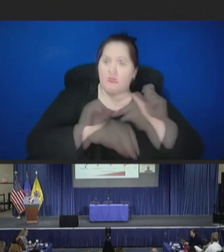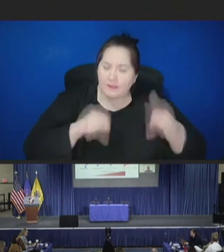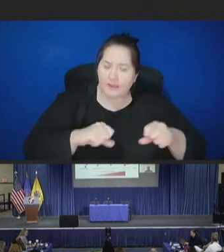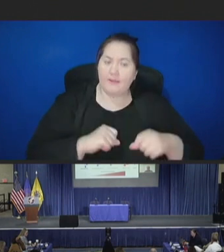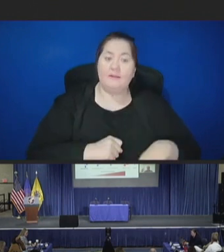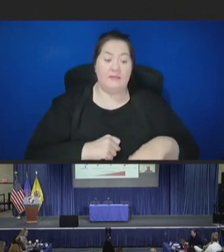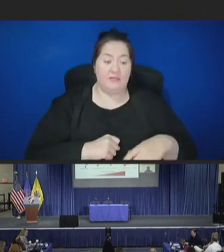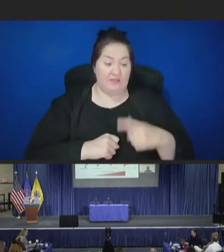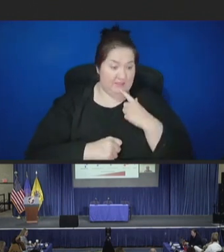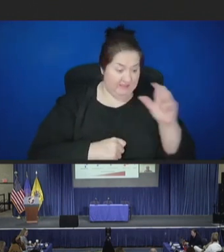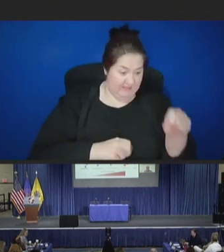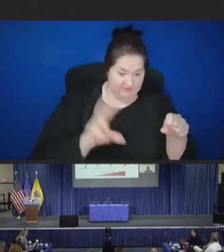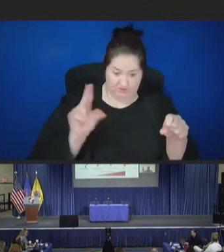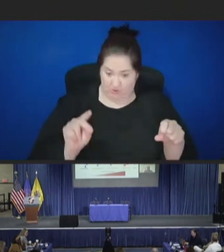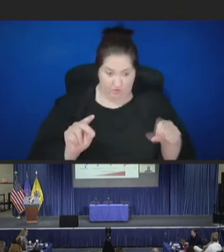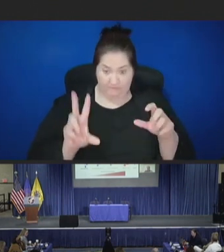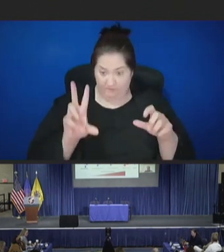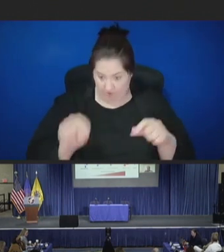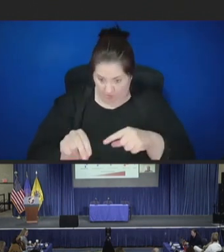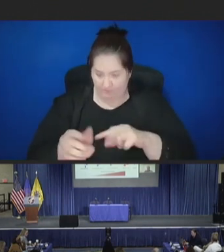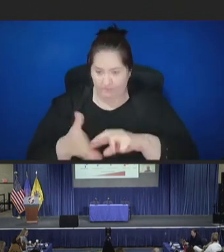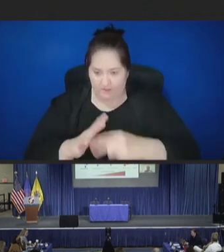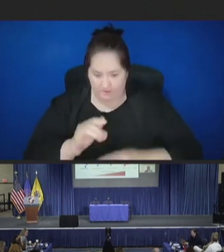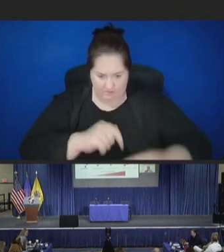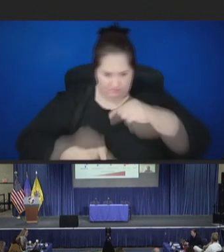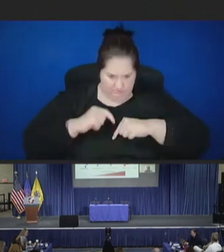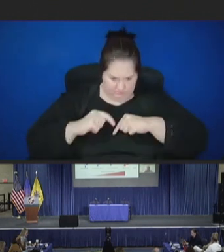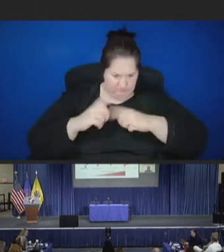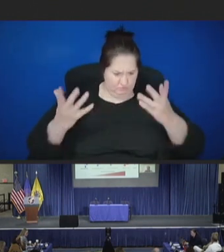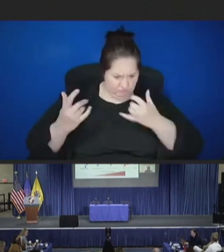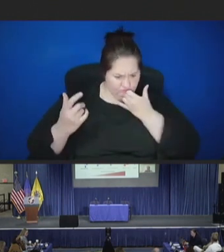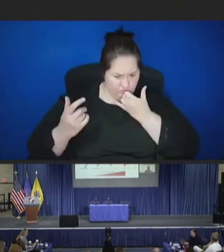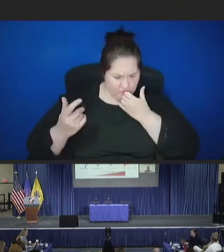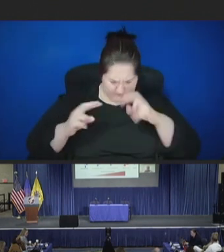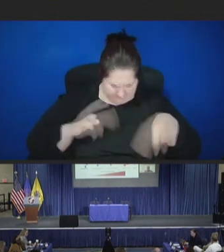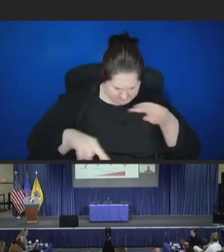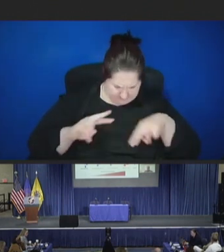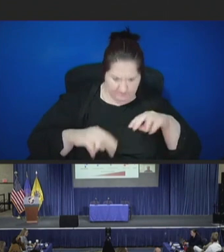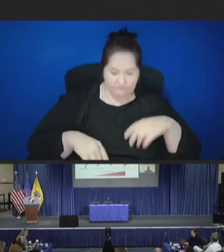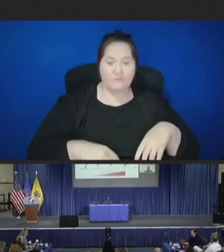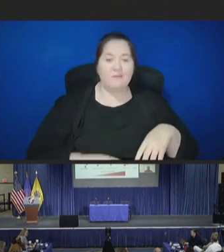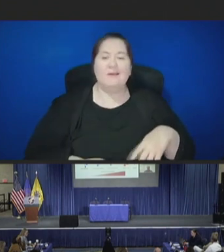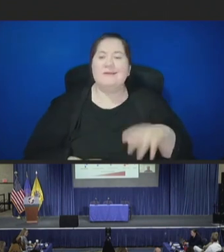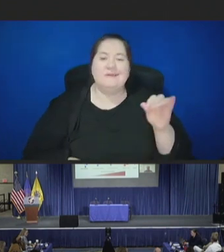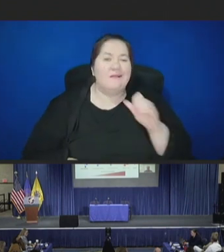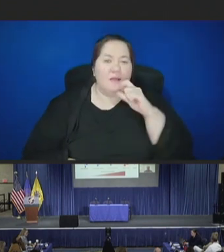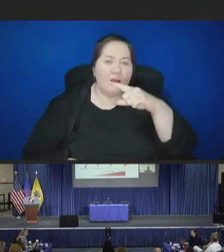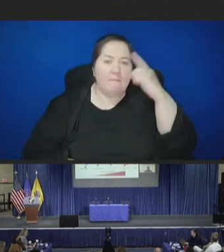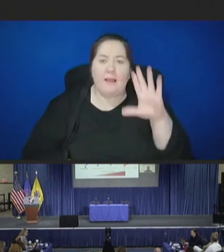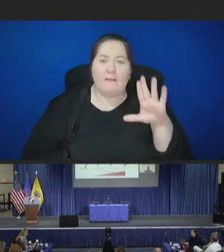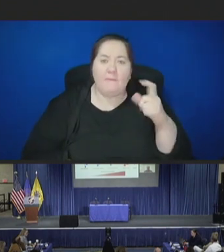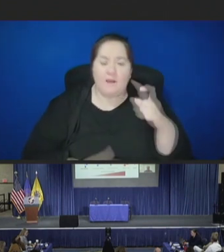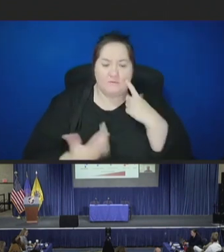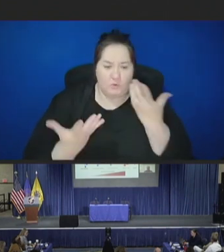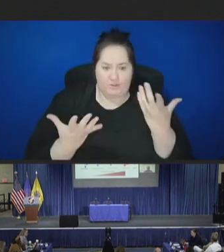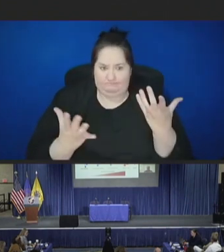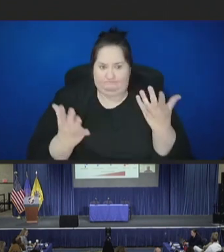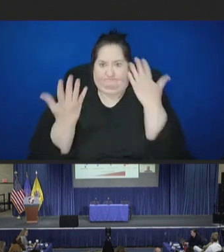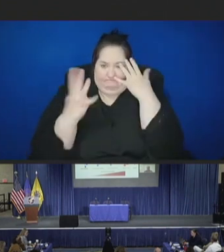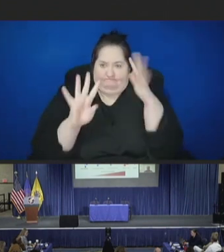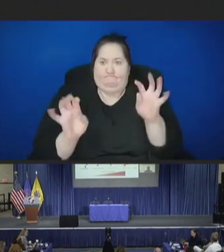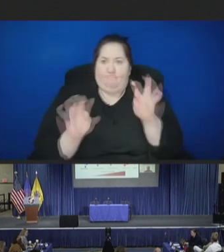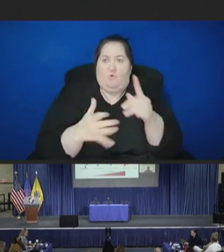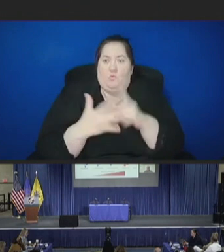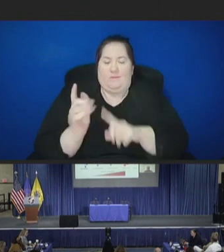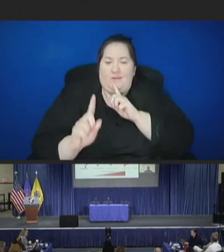the answer is no, you can go back to the drawing board and figure out what'd you do wrong. It's not a black box. And so we really like that about this